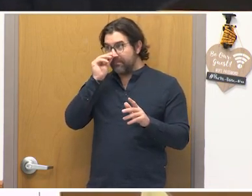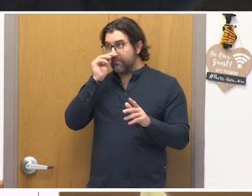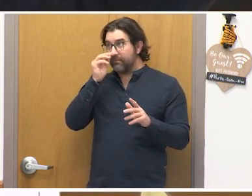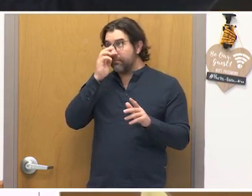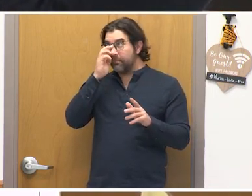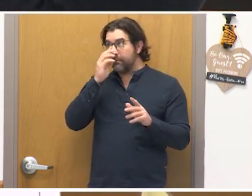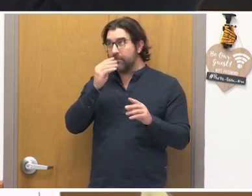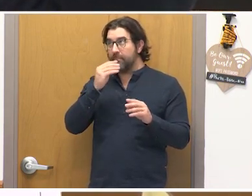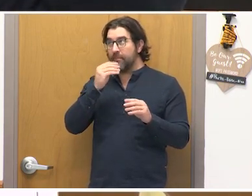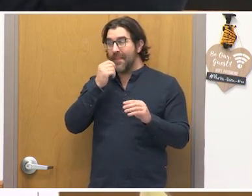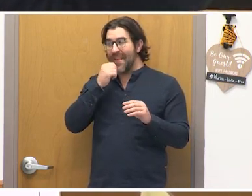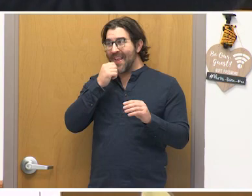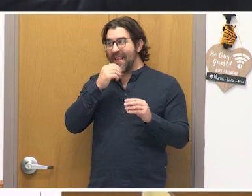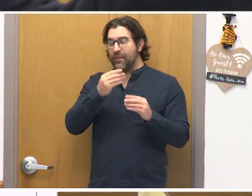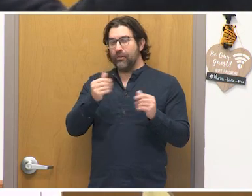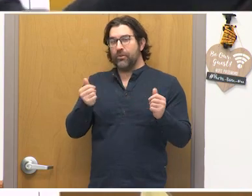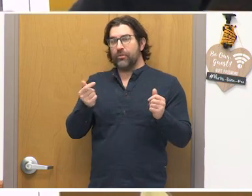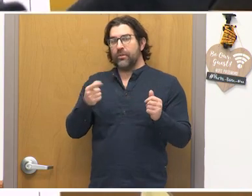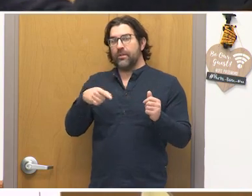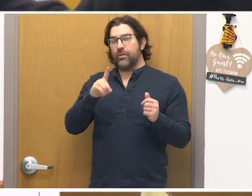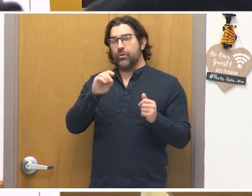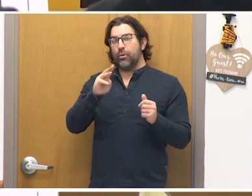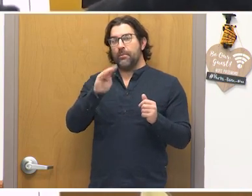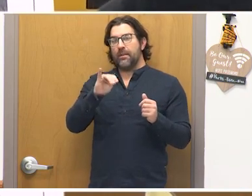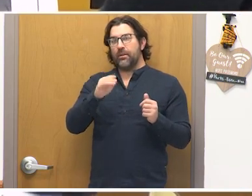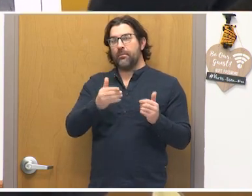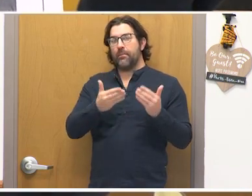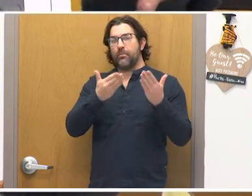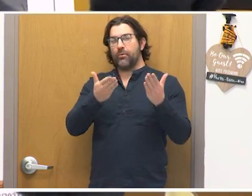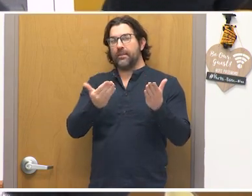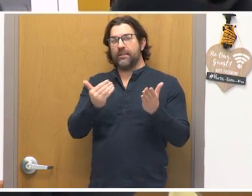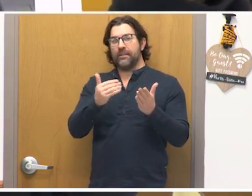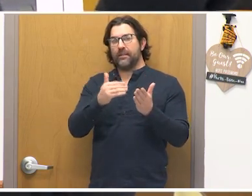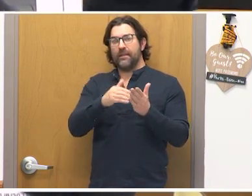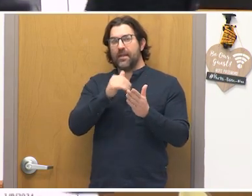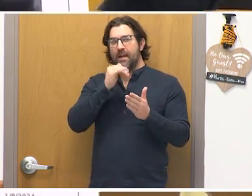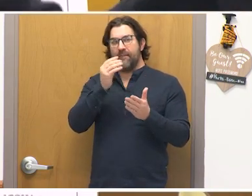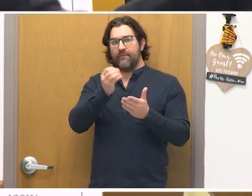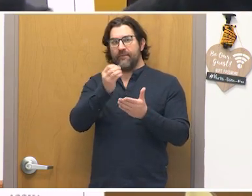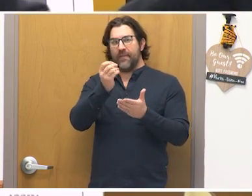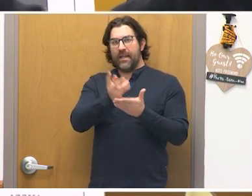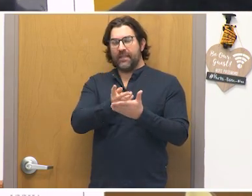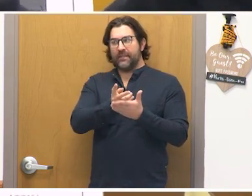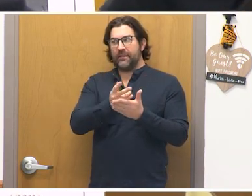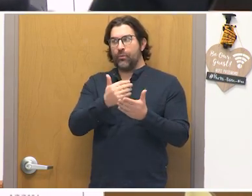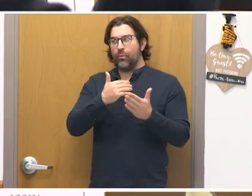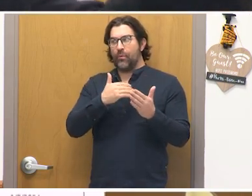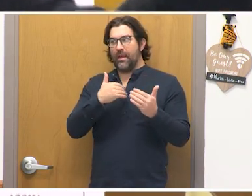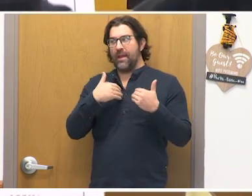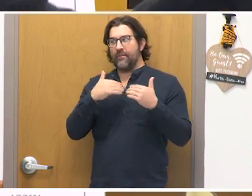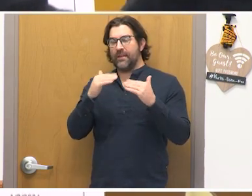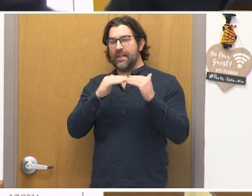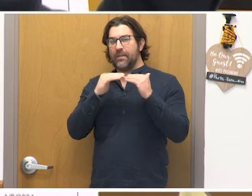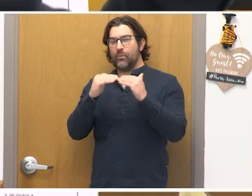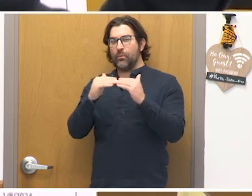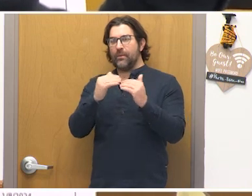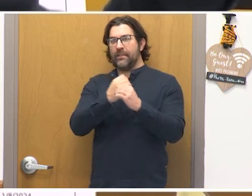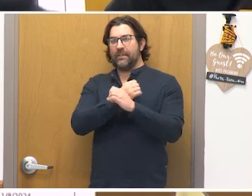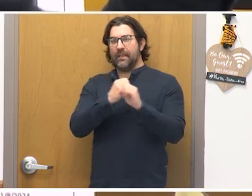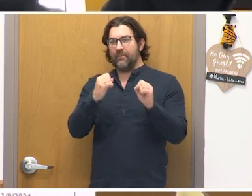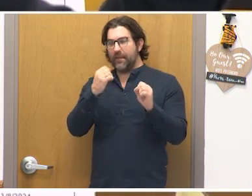the solution that Domi is proposing here, and again, it's not finalized, would have equal safety